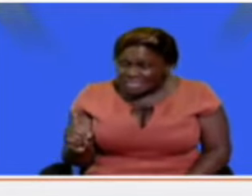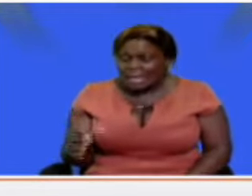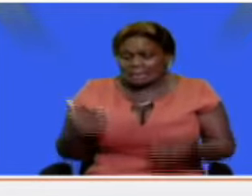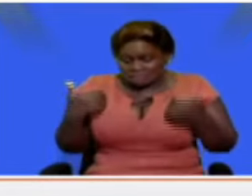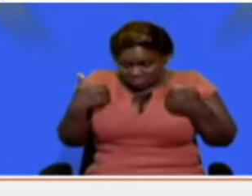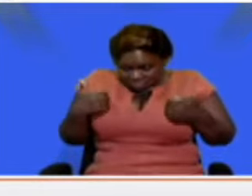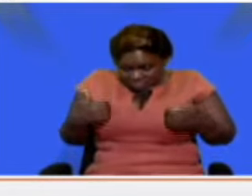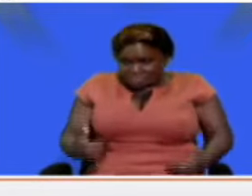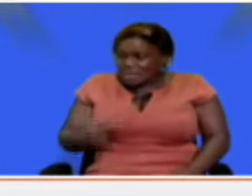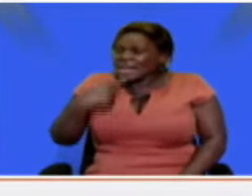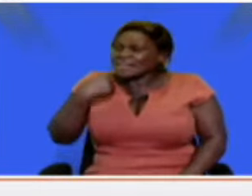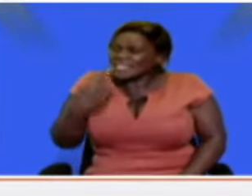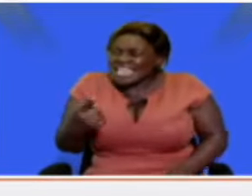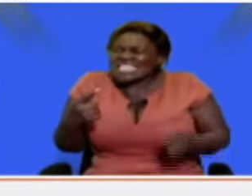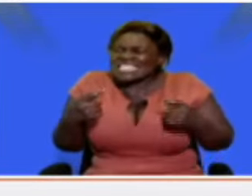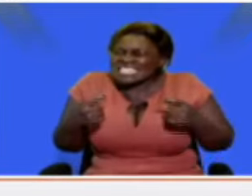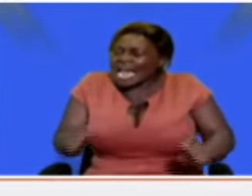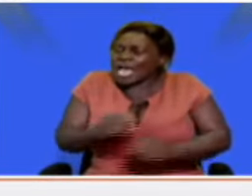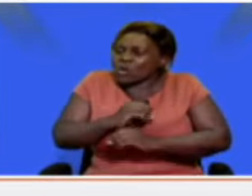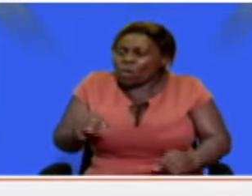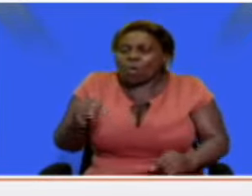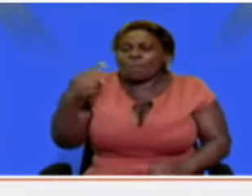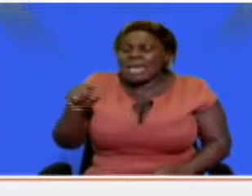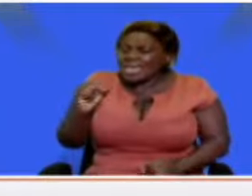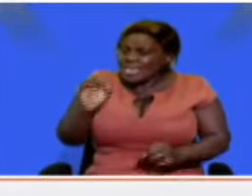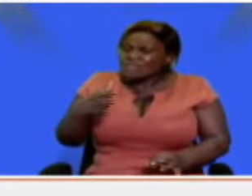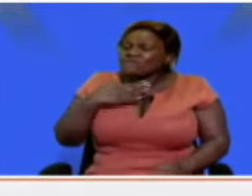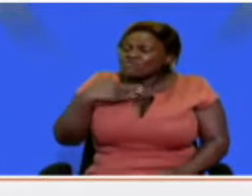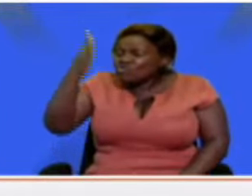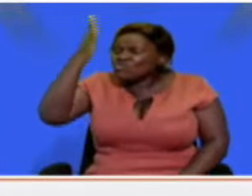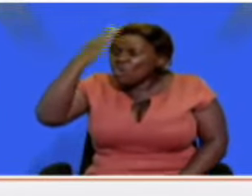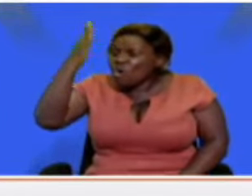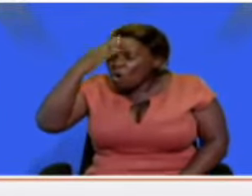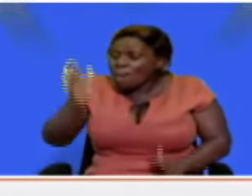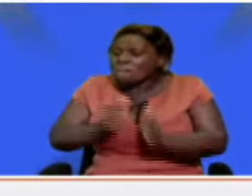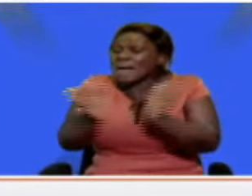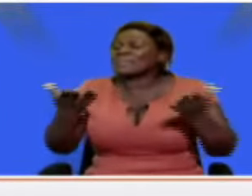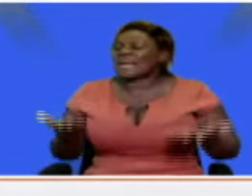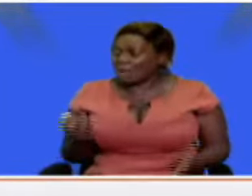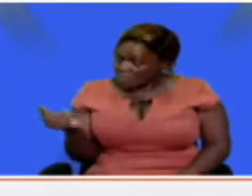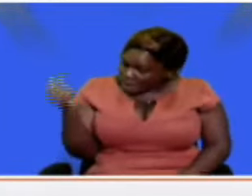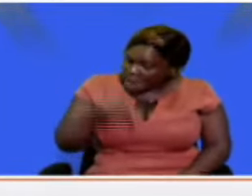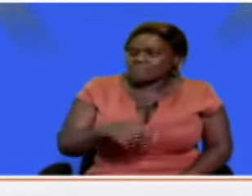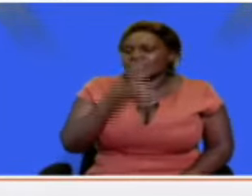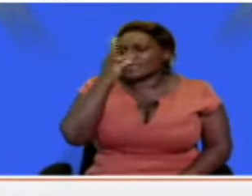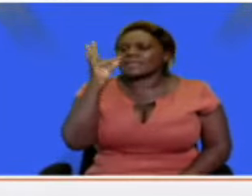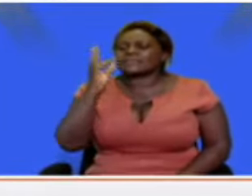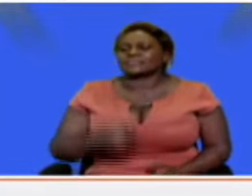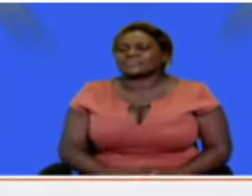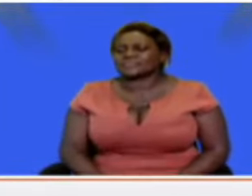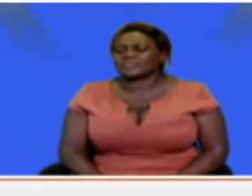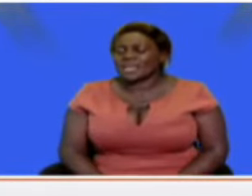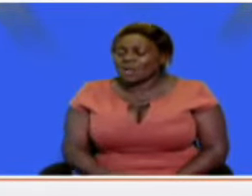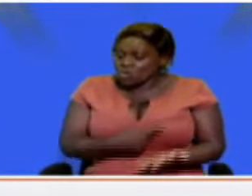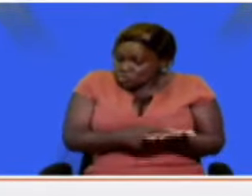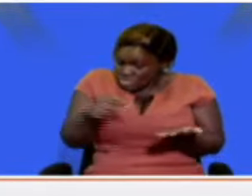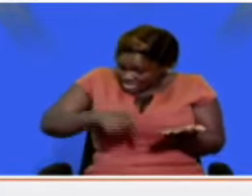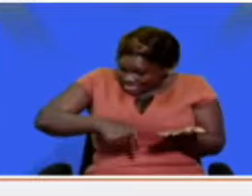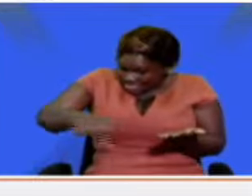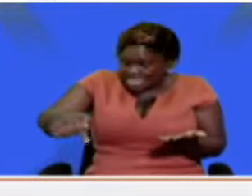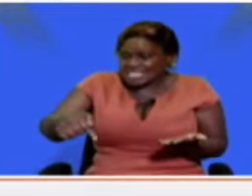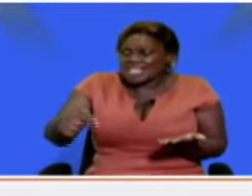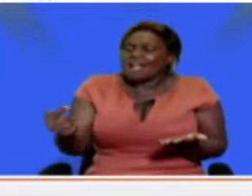Mimi ni mwabia as dubutu kupitisha. Na kama anataka kujua ground vile imekaa, akuje hapa Nyeri. Hii wiki kitabu